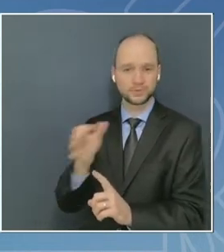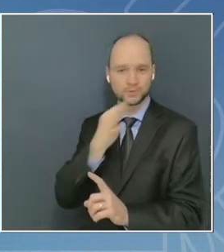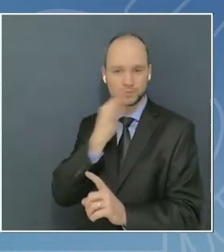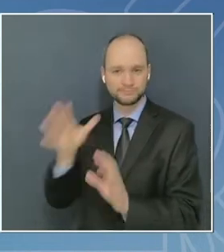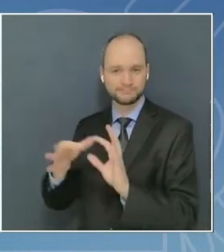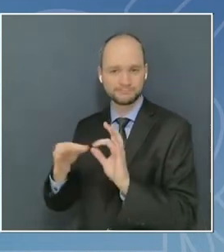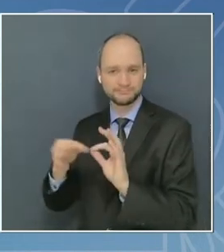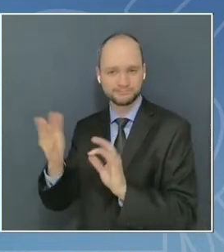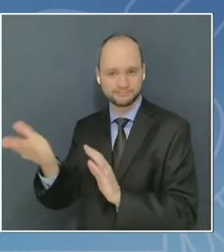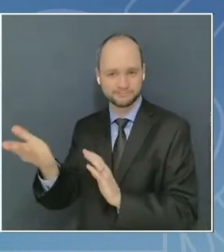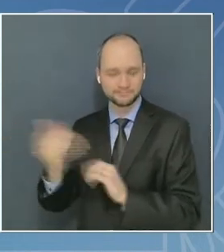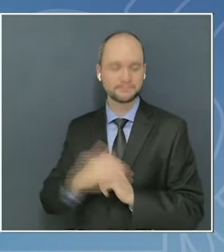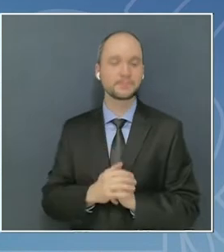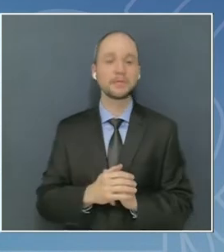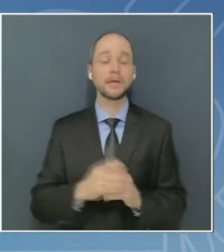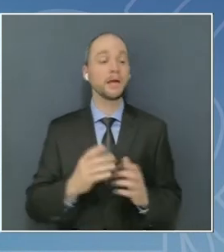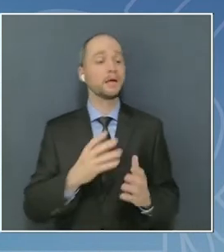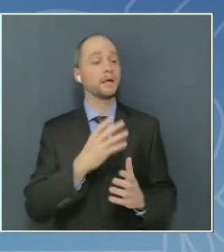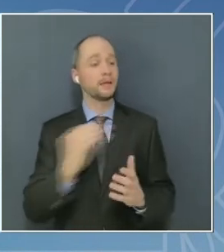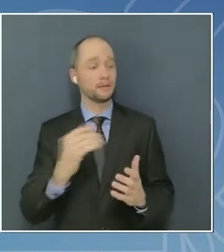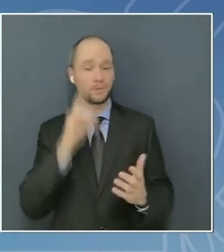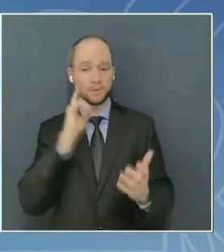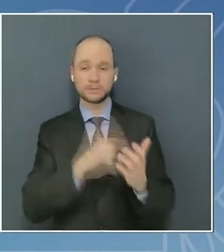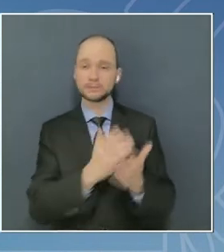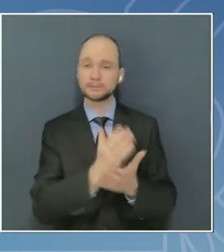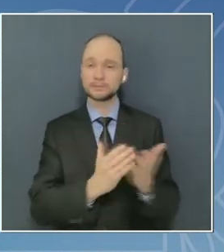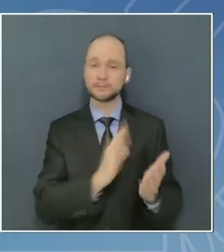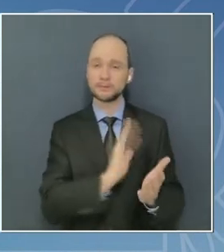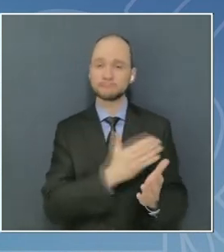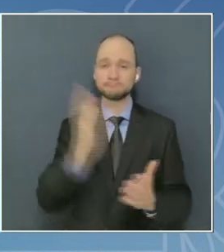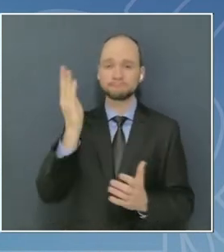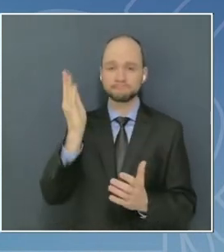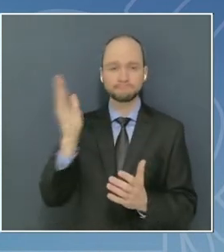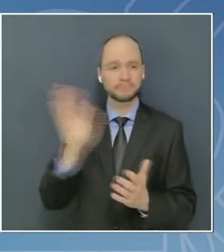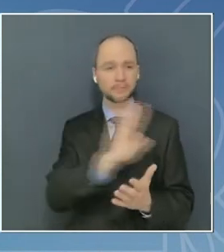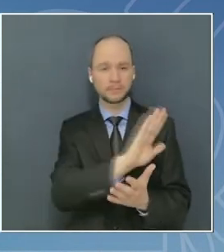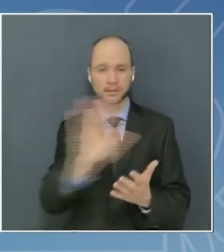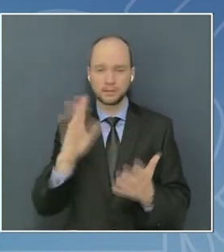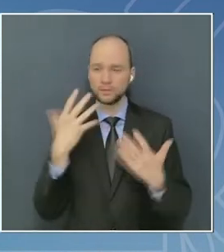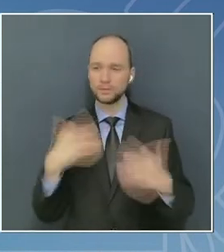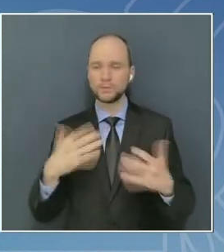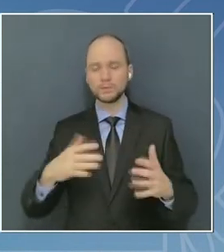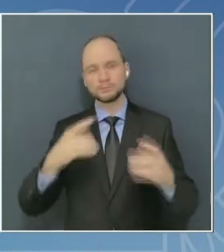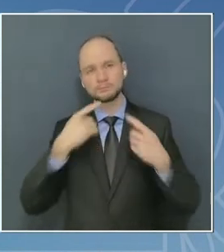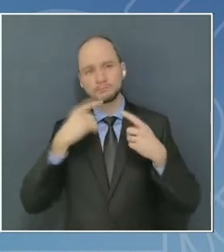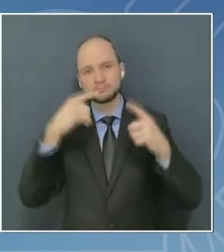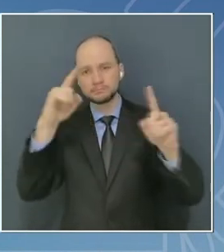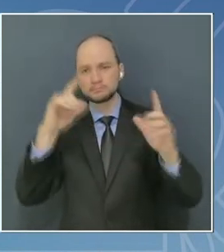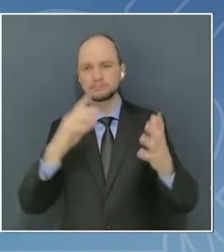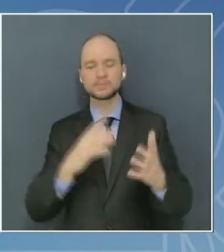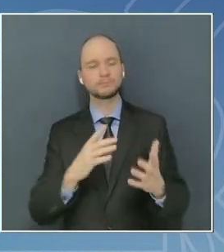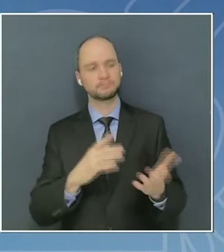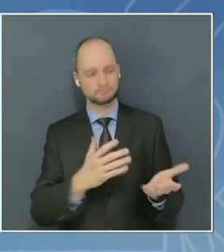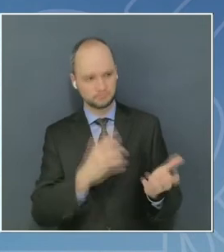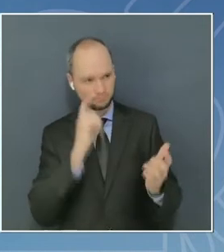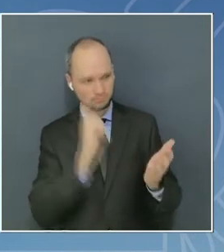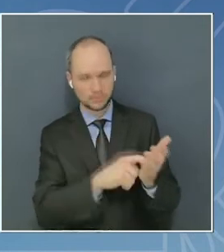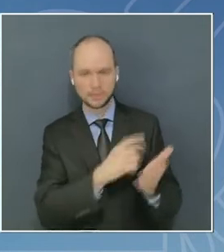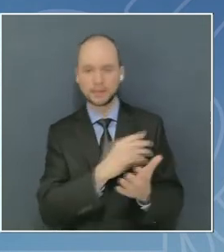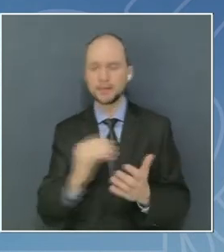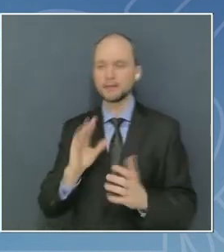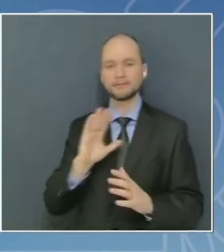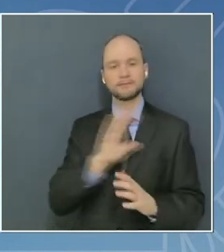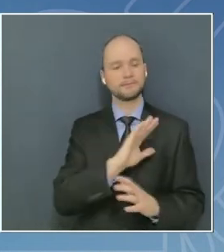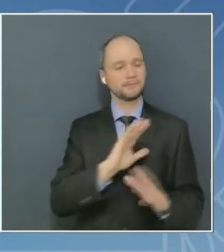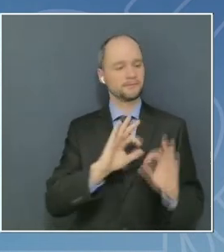extraordinary accomplishments of today's speakers and all Americans whose heritage links them to Southeast Asia and how their contributions also